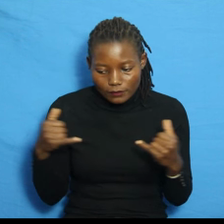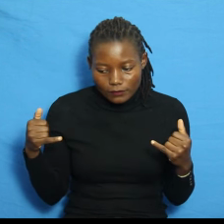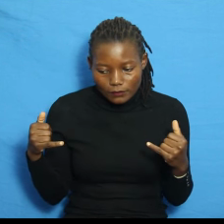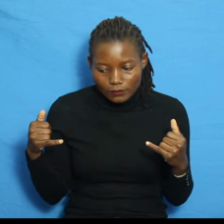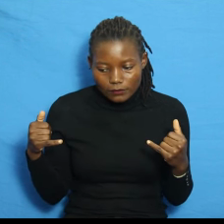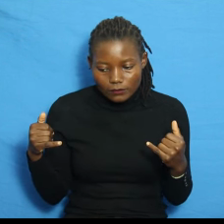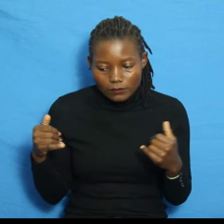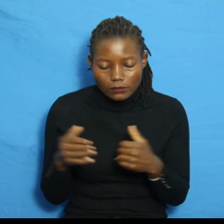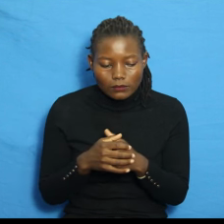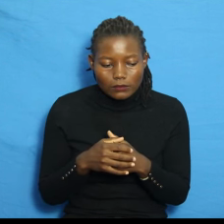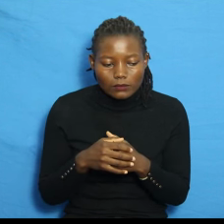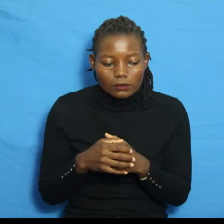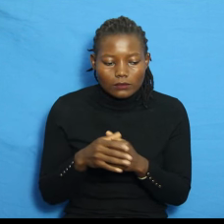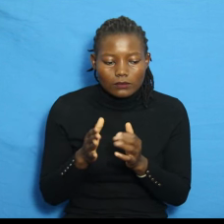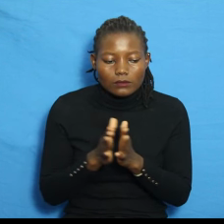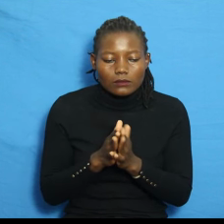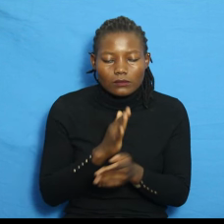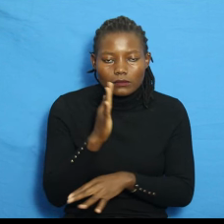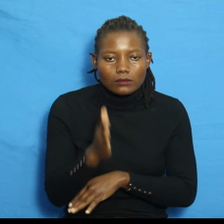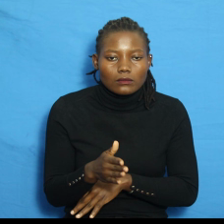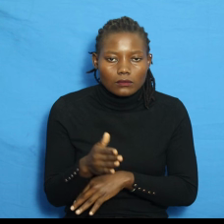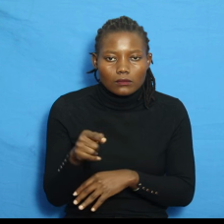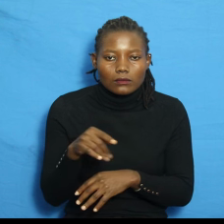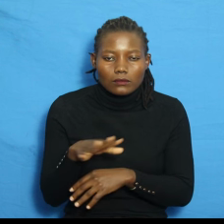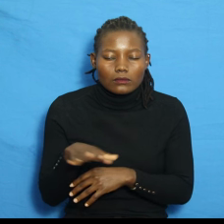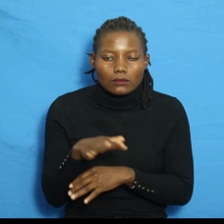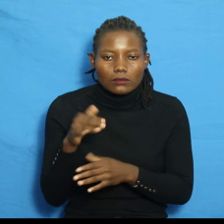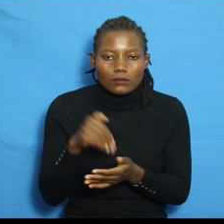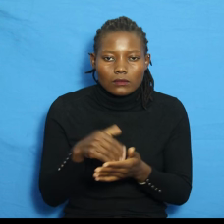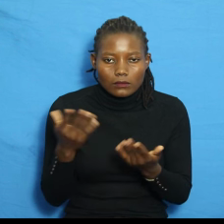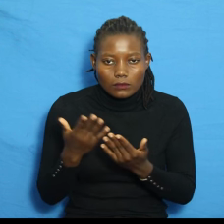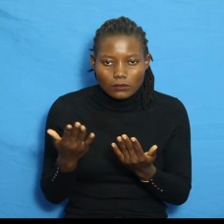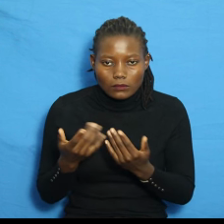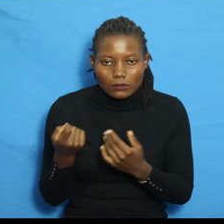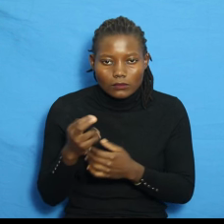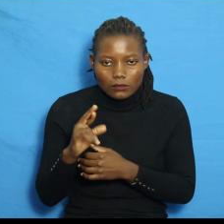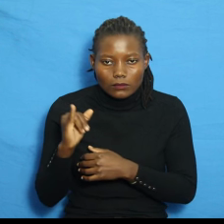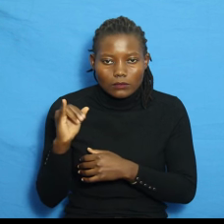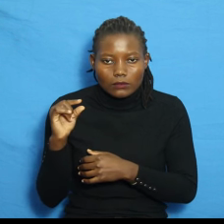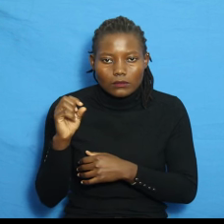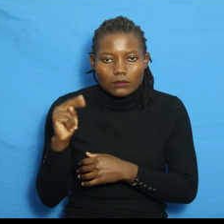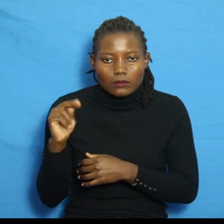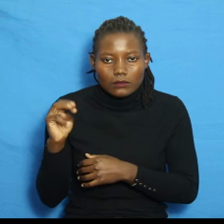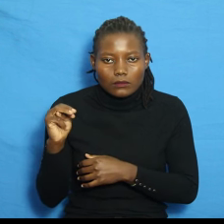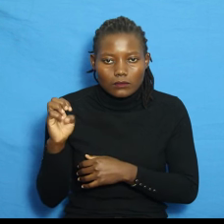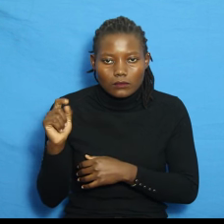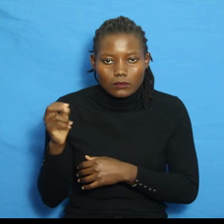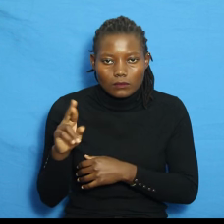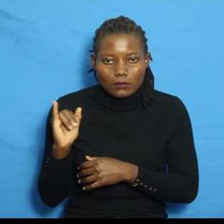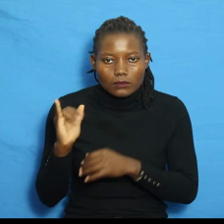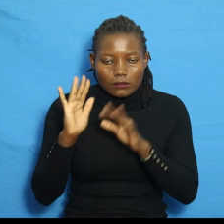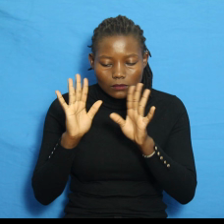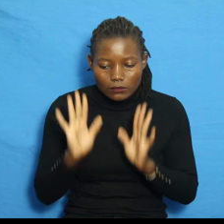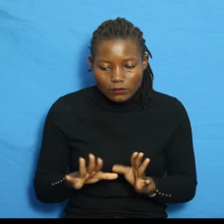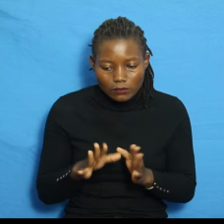horizontal aspect and a vertical aspect. And this is an area again where